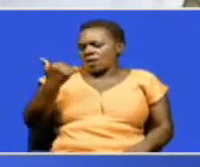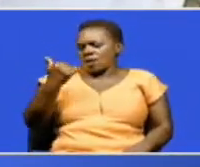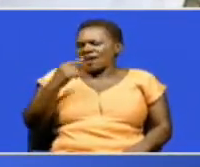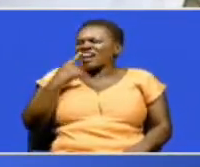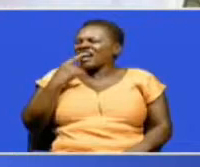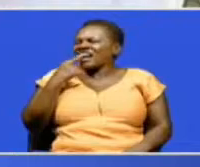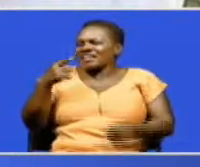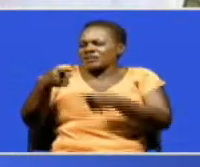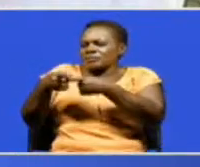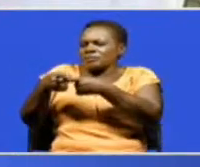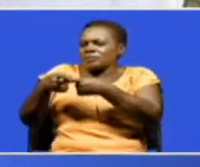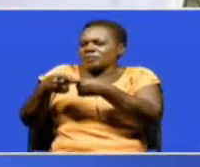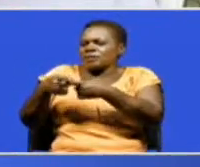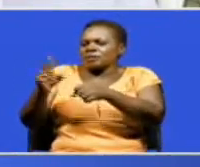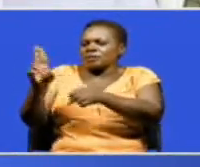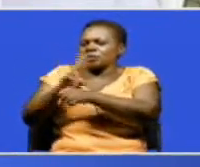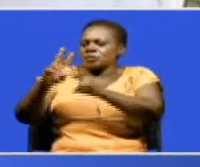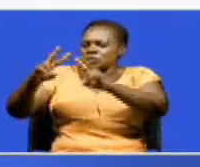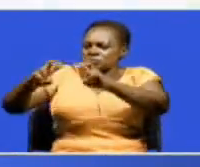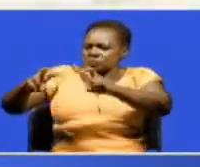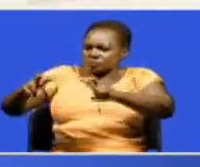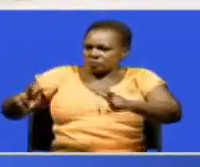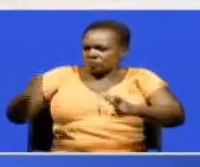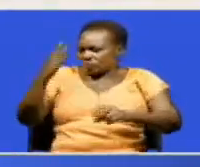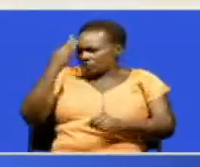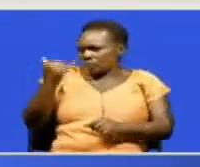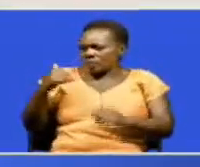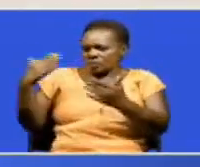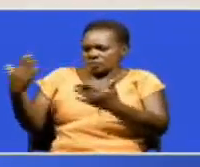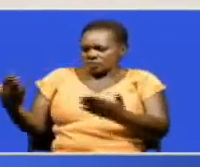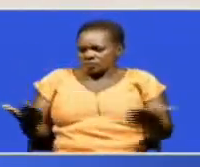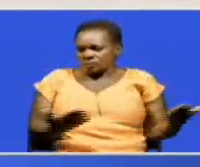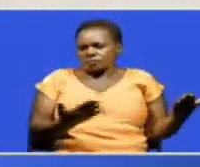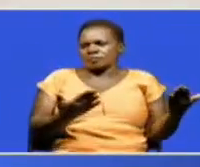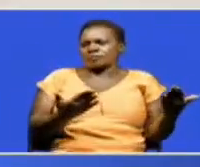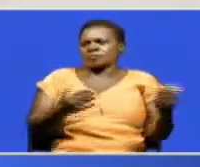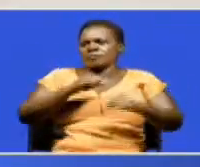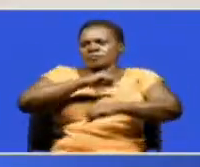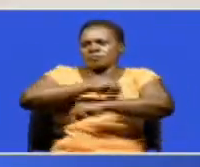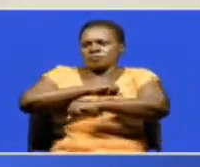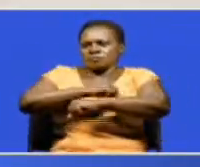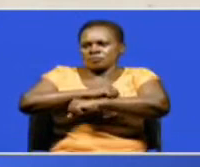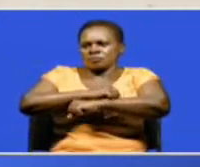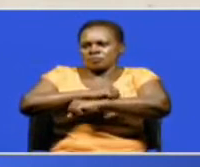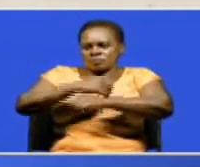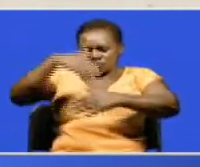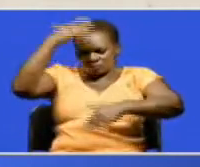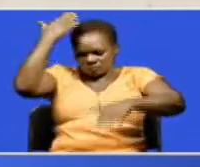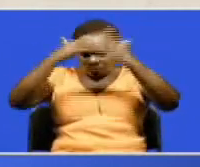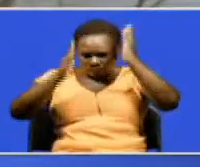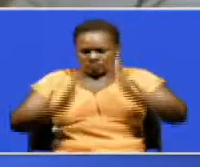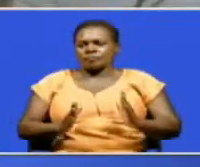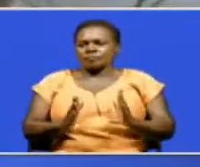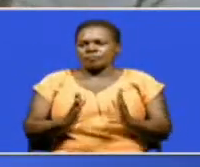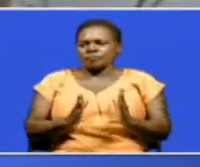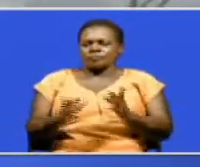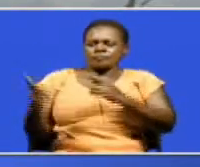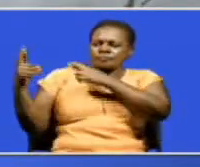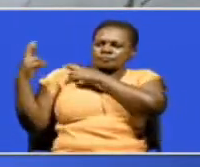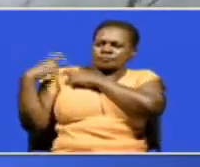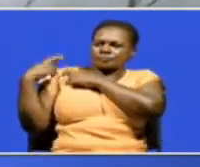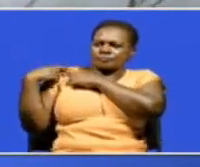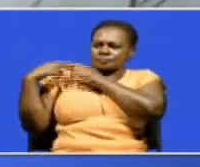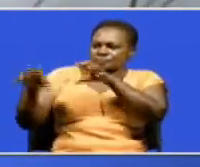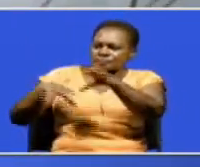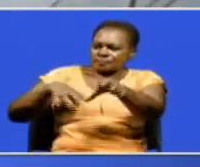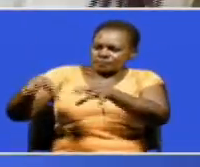white rats are commonly used in scientific research. Welcome to the School of Biological Sciences. Thank you so much. Professor Jack Skabaru is in charge of